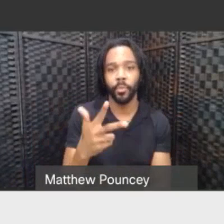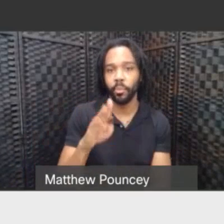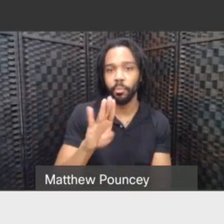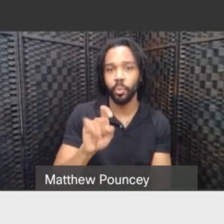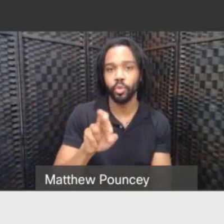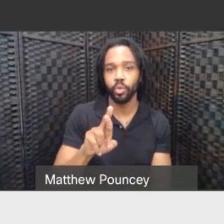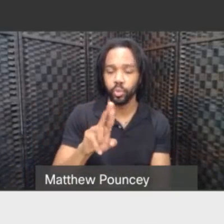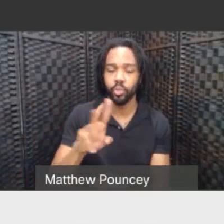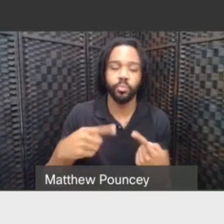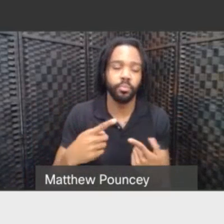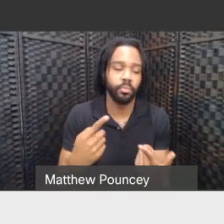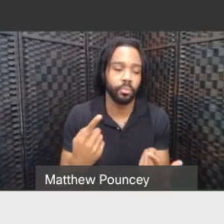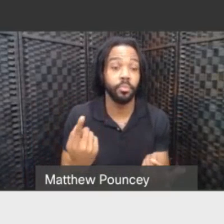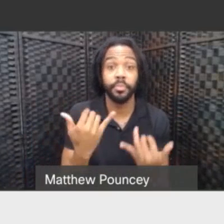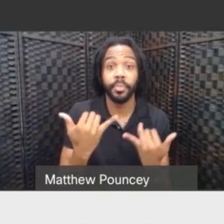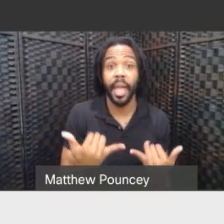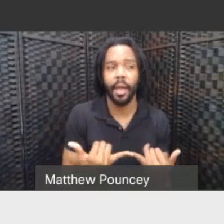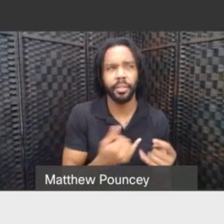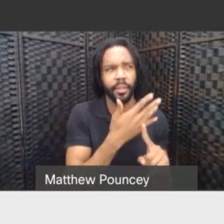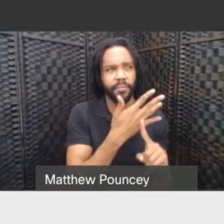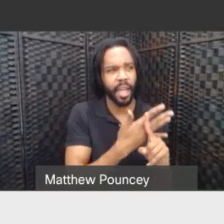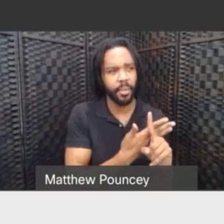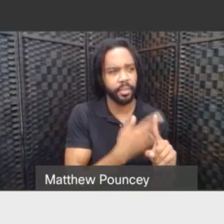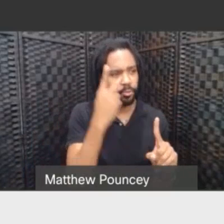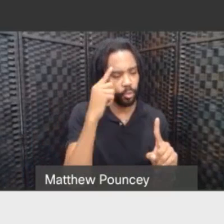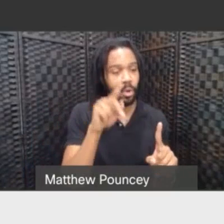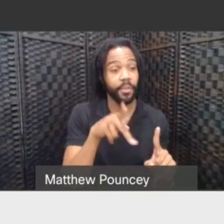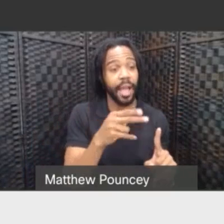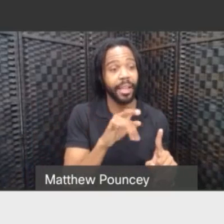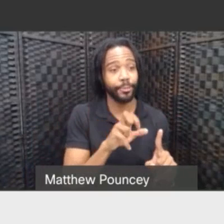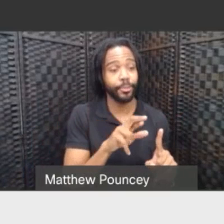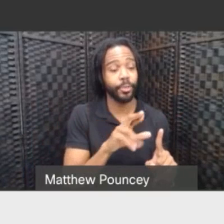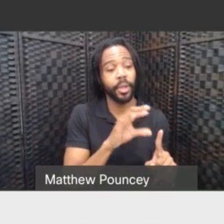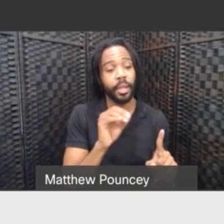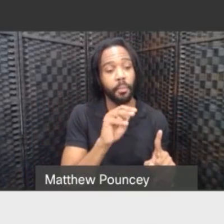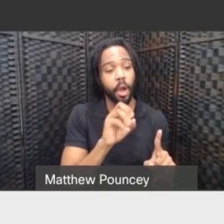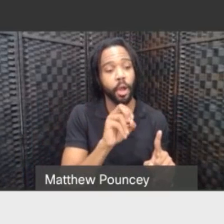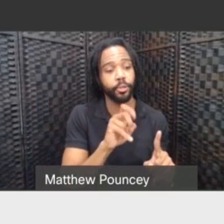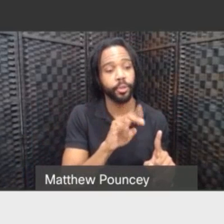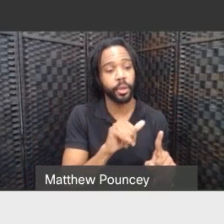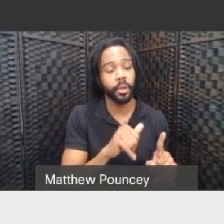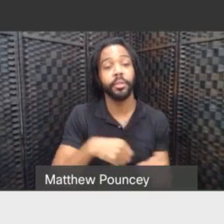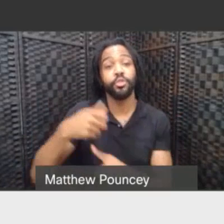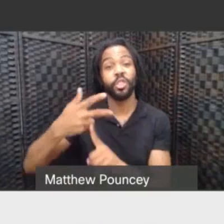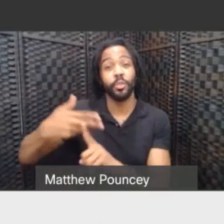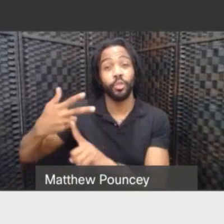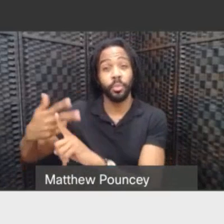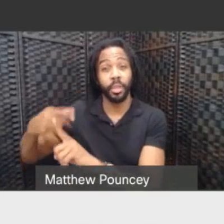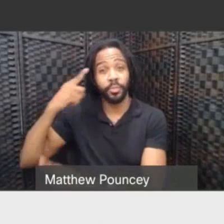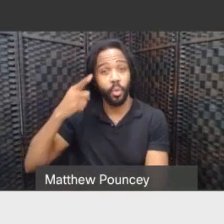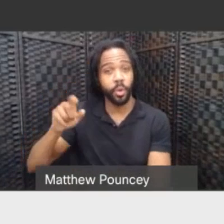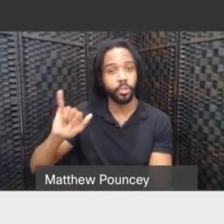the now 5 months for Pfizer or Moderna and 2 months for Johnson & Johnson.